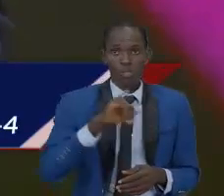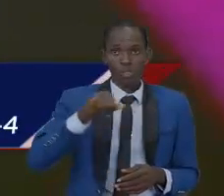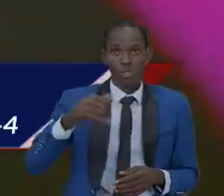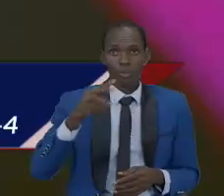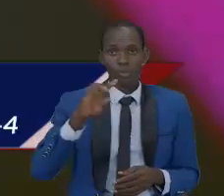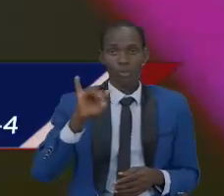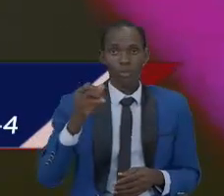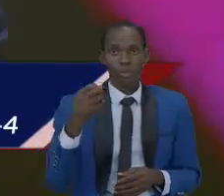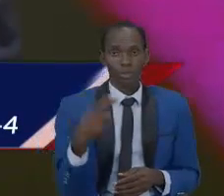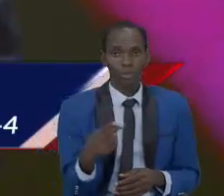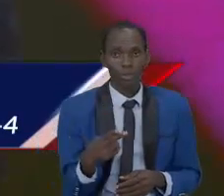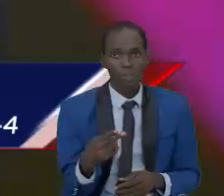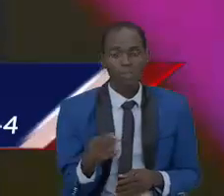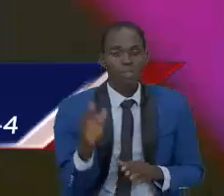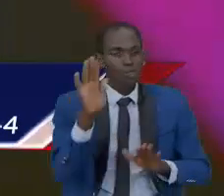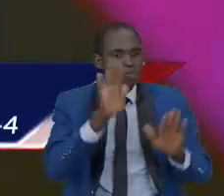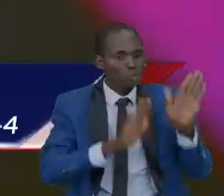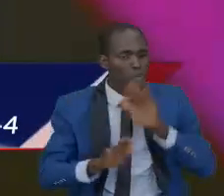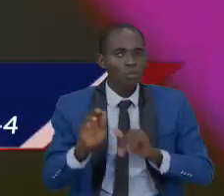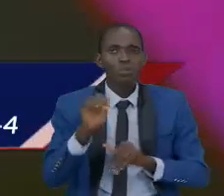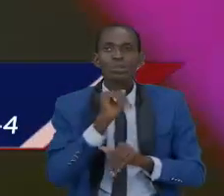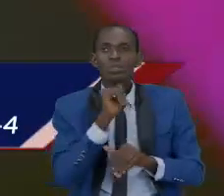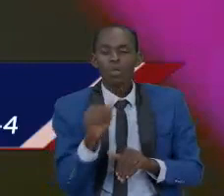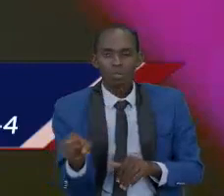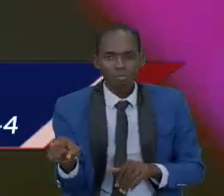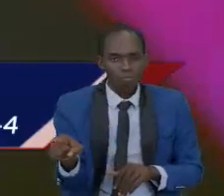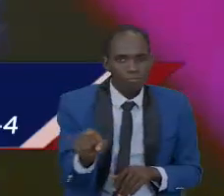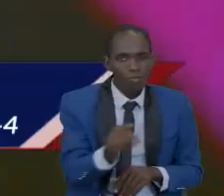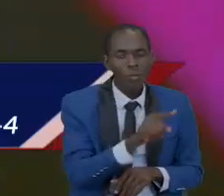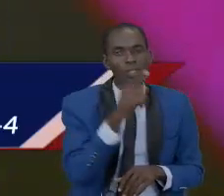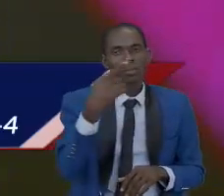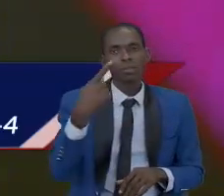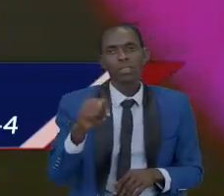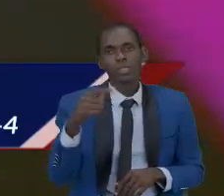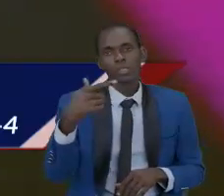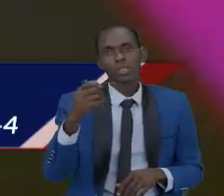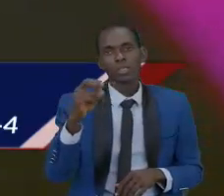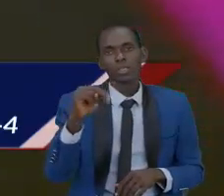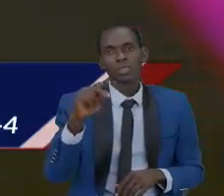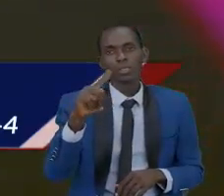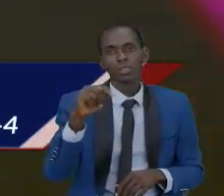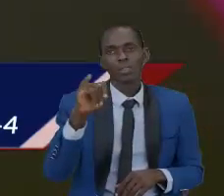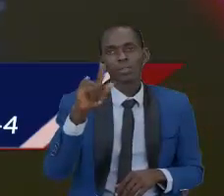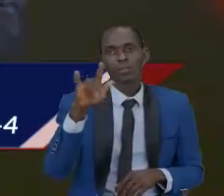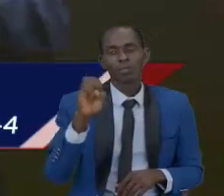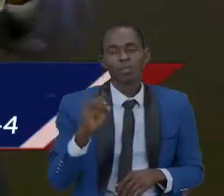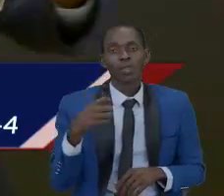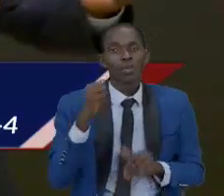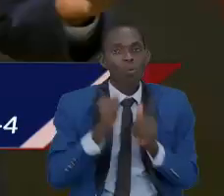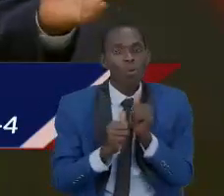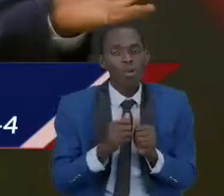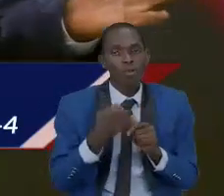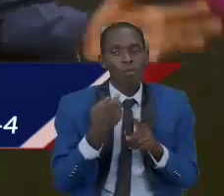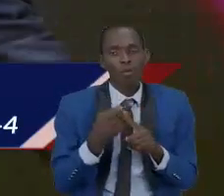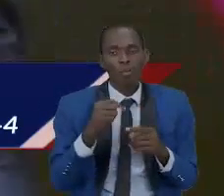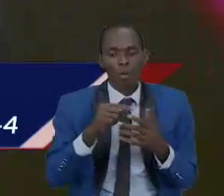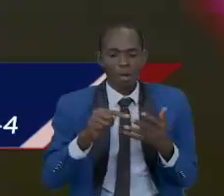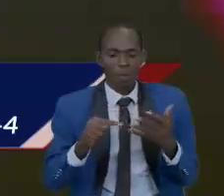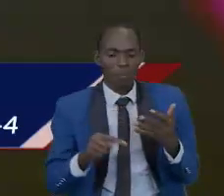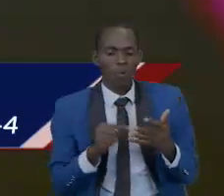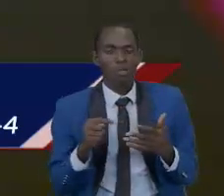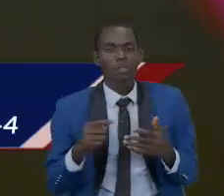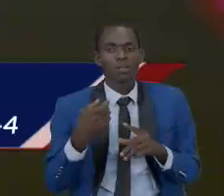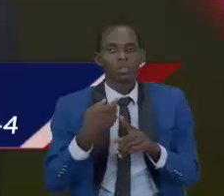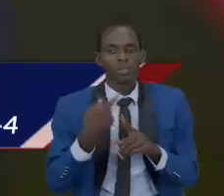Jewish Believers trouble not them the Gentiles which from among the Gentiles are